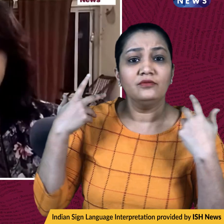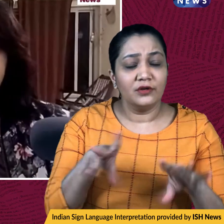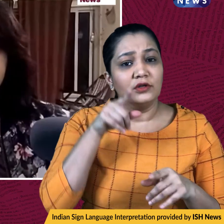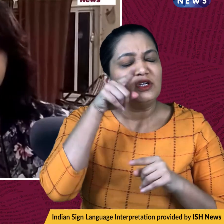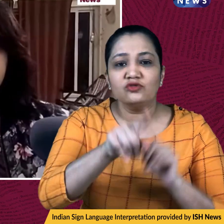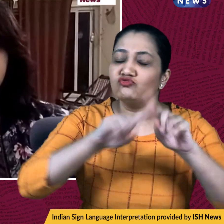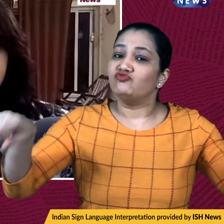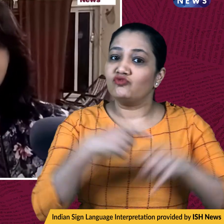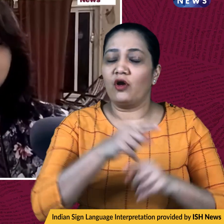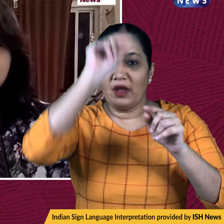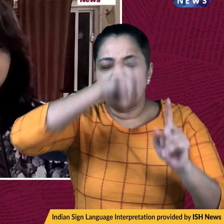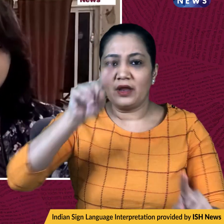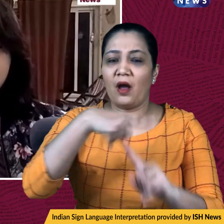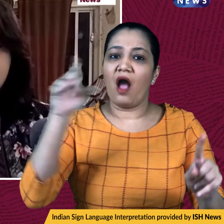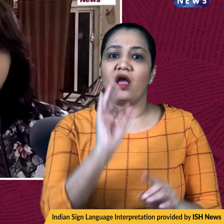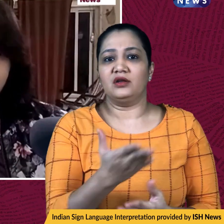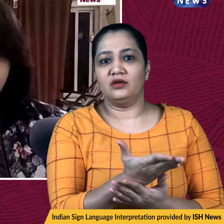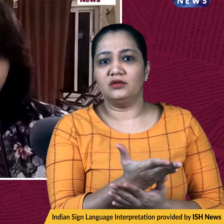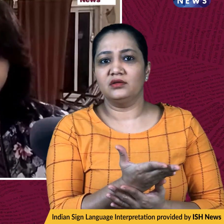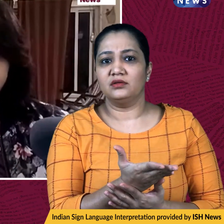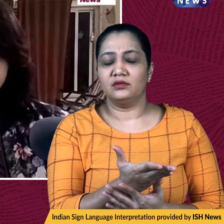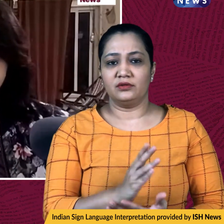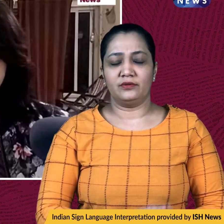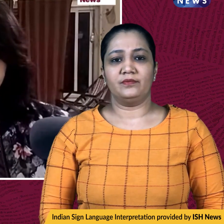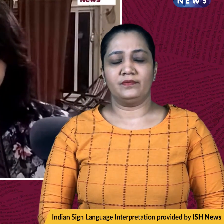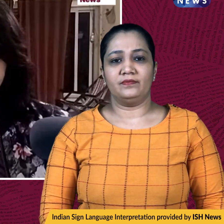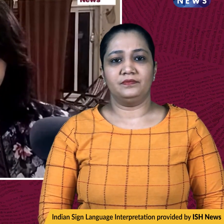treason. The Modi government has committed treason.